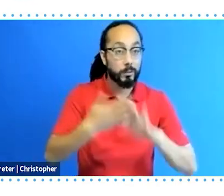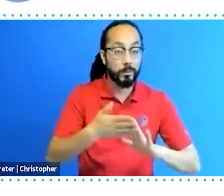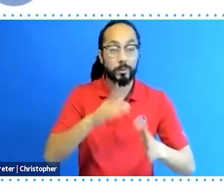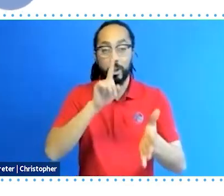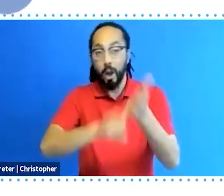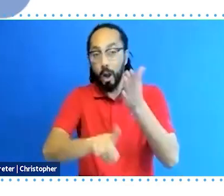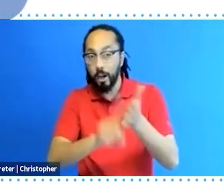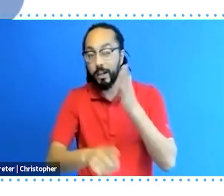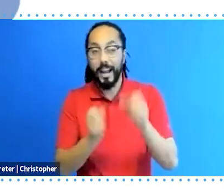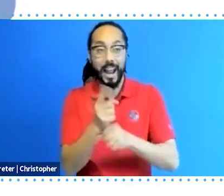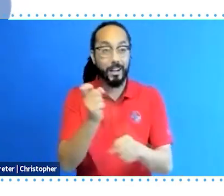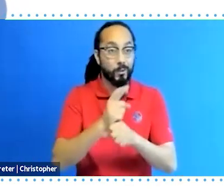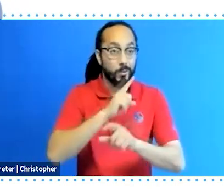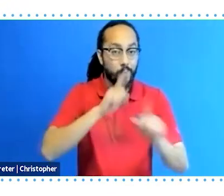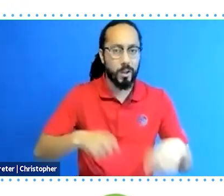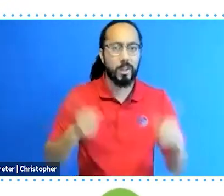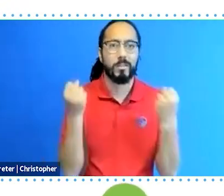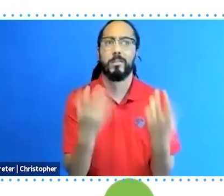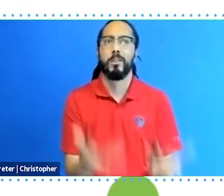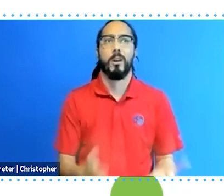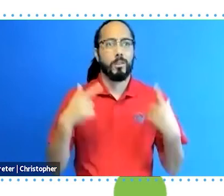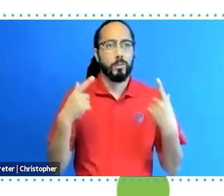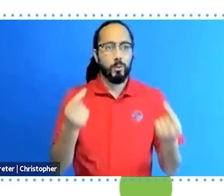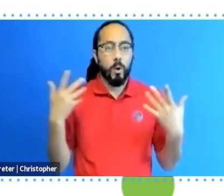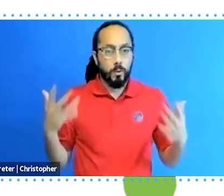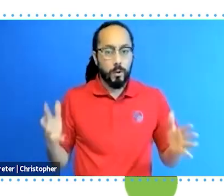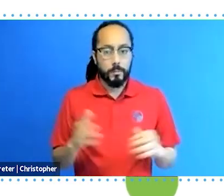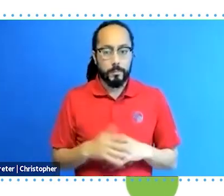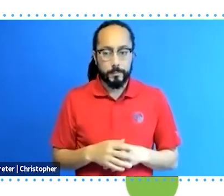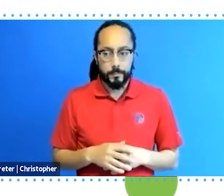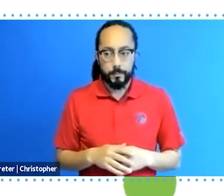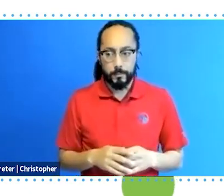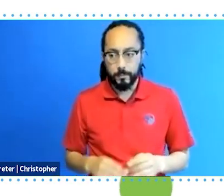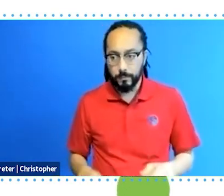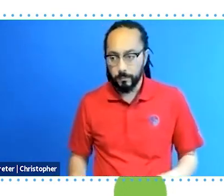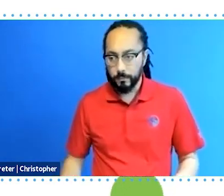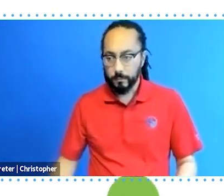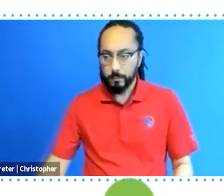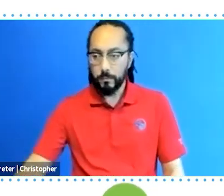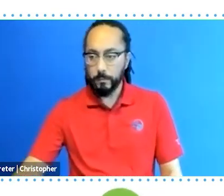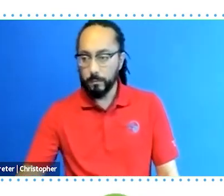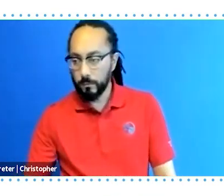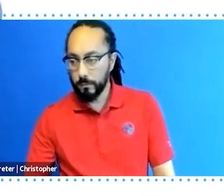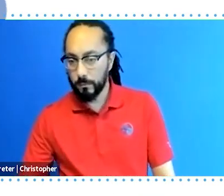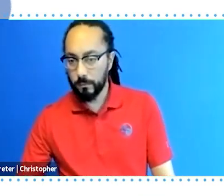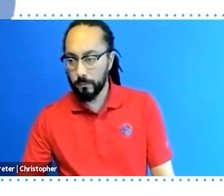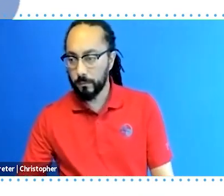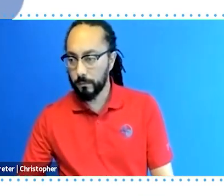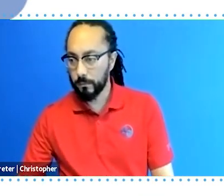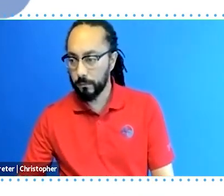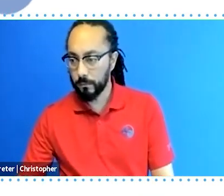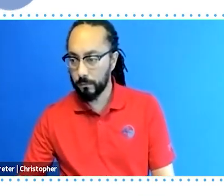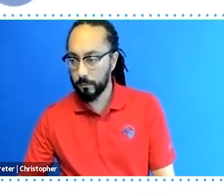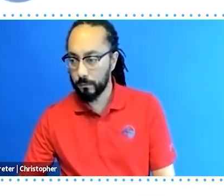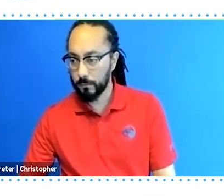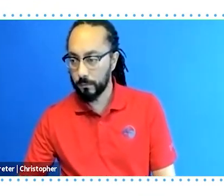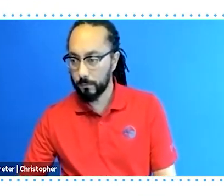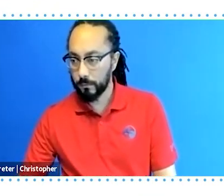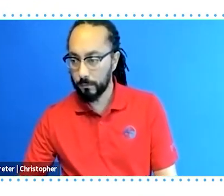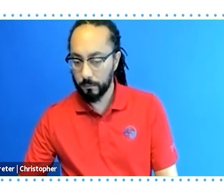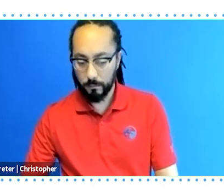annual reports. We have a lot going on already. So first provocative question is, what if we just did away with all this governance? Do we need